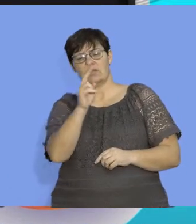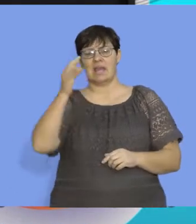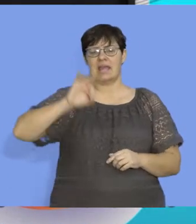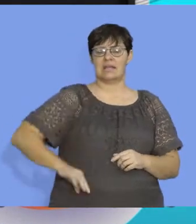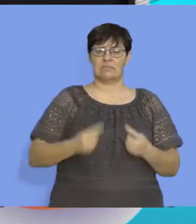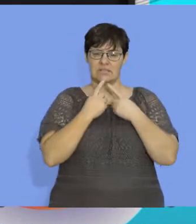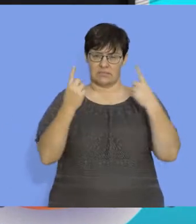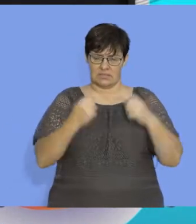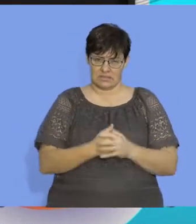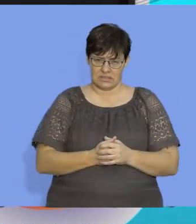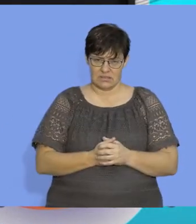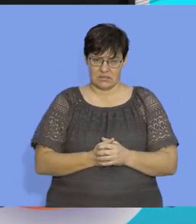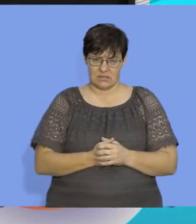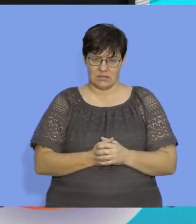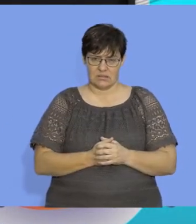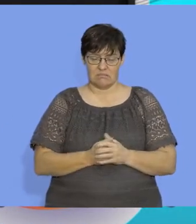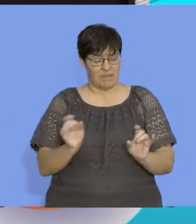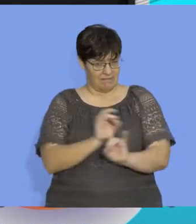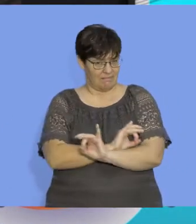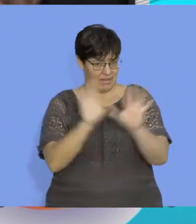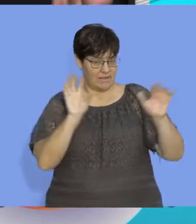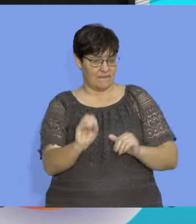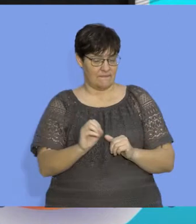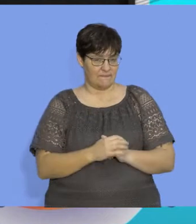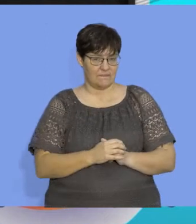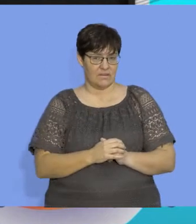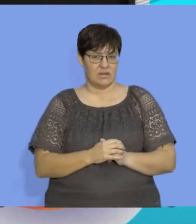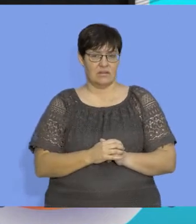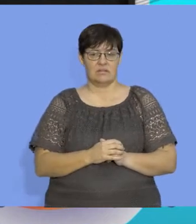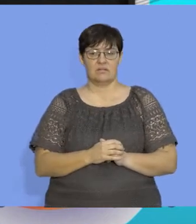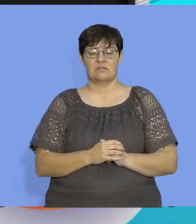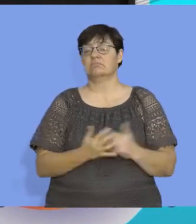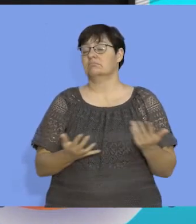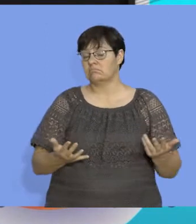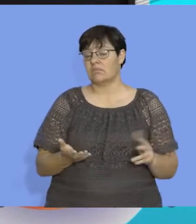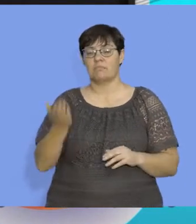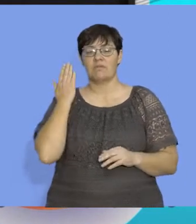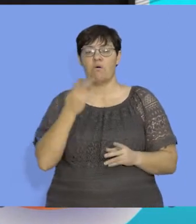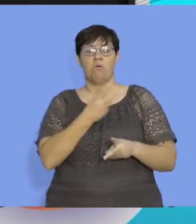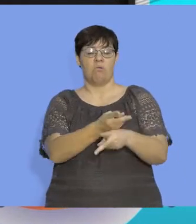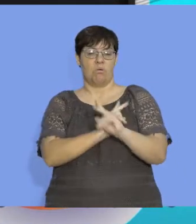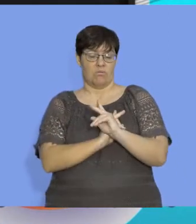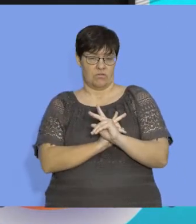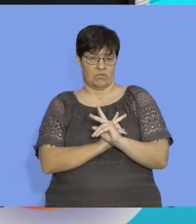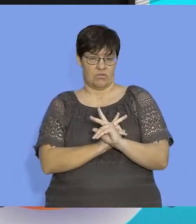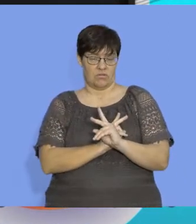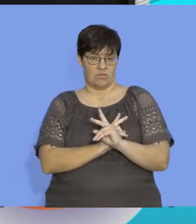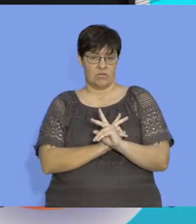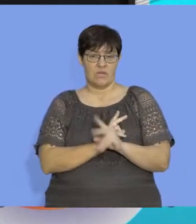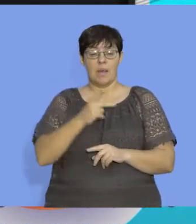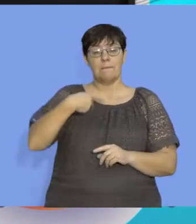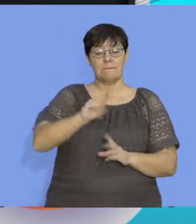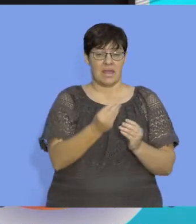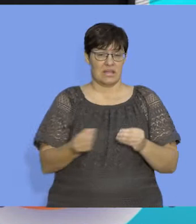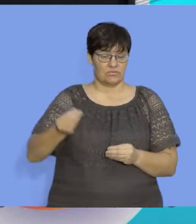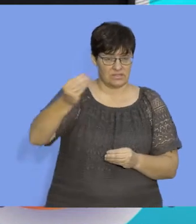Very clearly. Like we spoke about the loan, where we're to pay interest. When you're dealing with a fixed